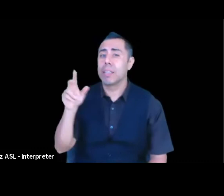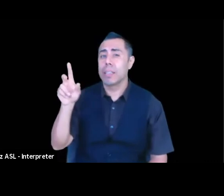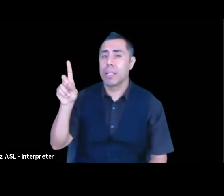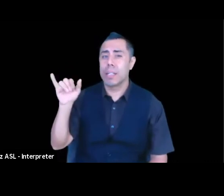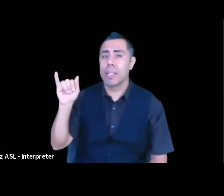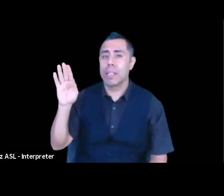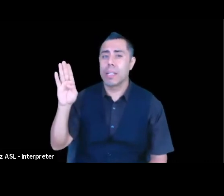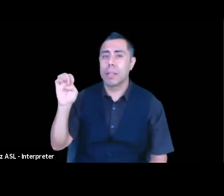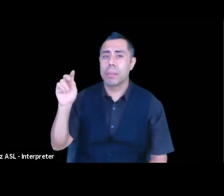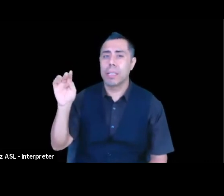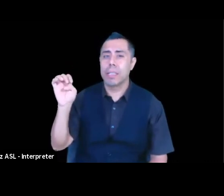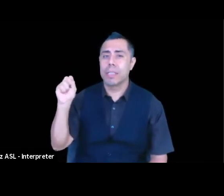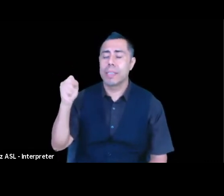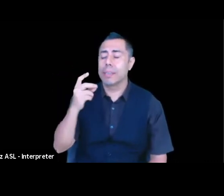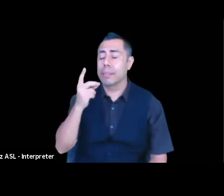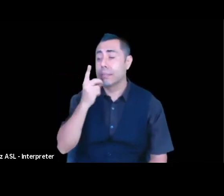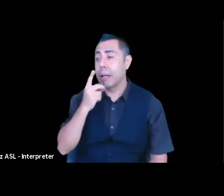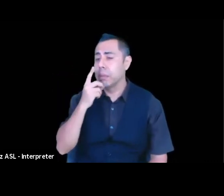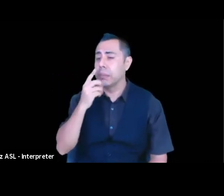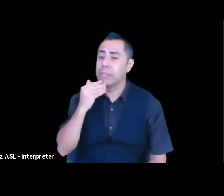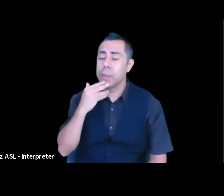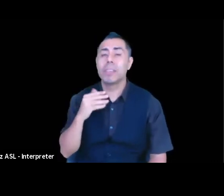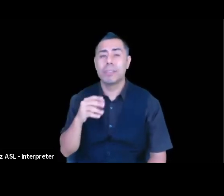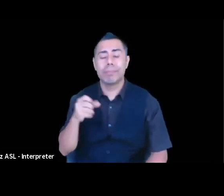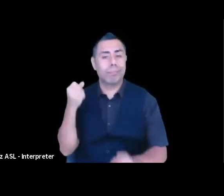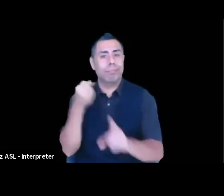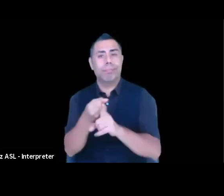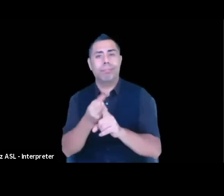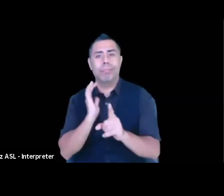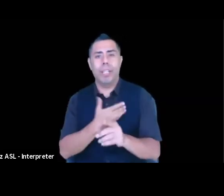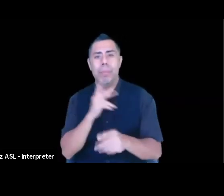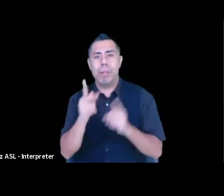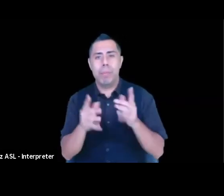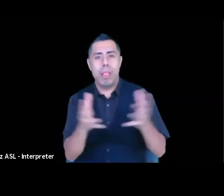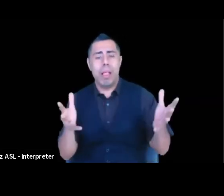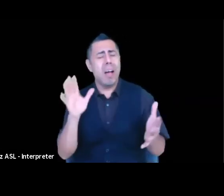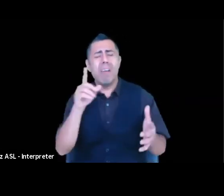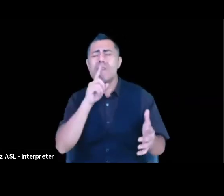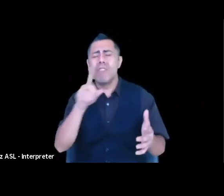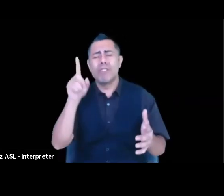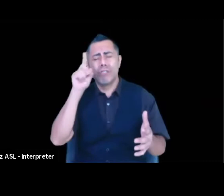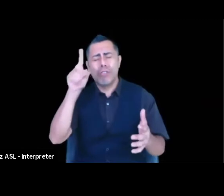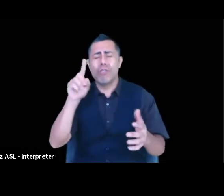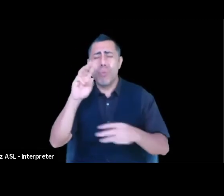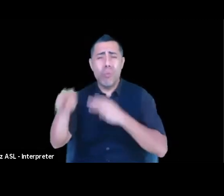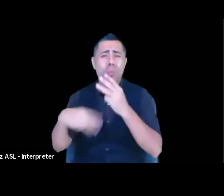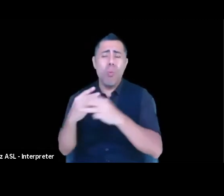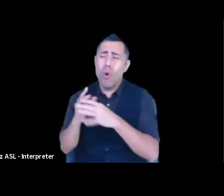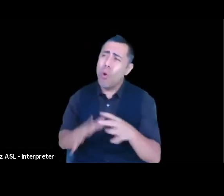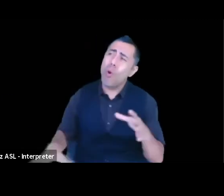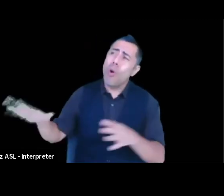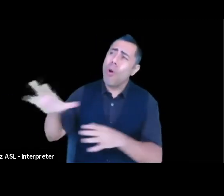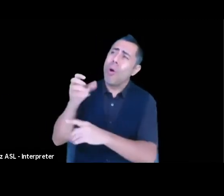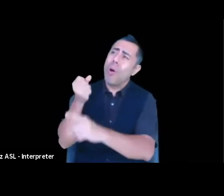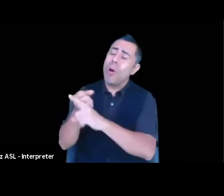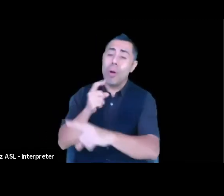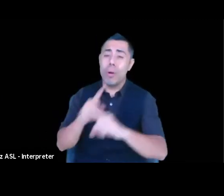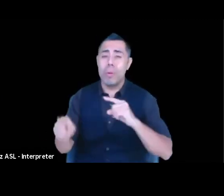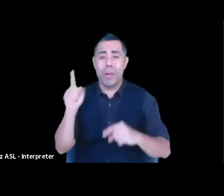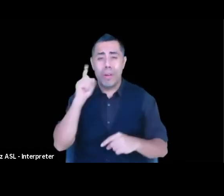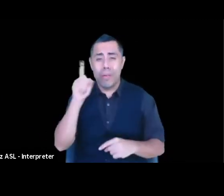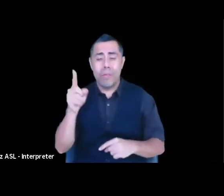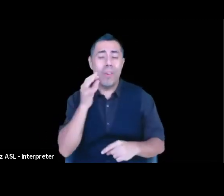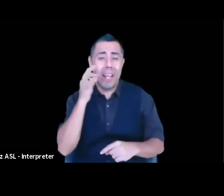people a lot. I'm sure the whole world, yes, but as Native Americans, us even more.